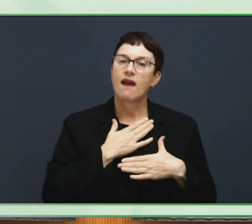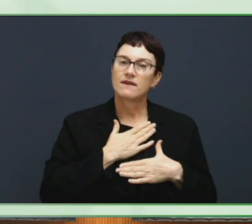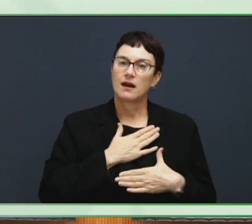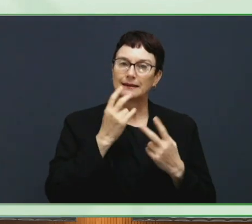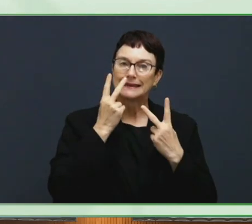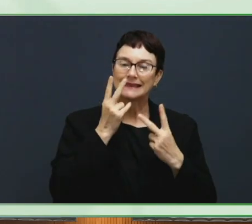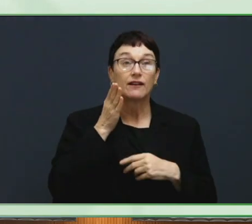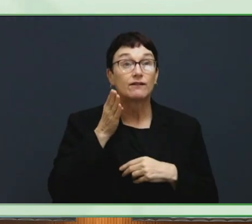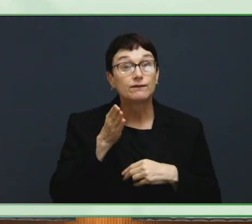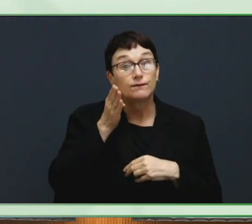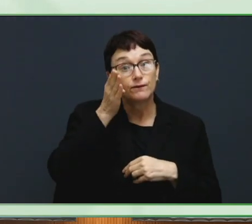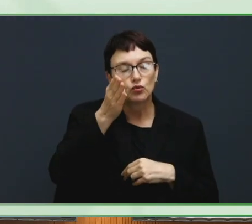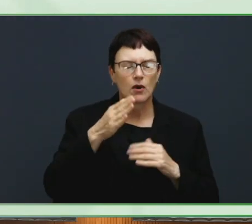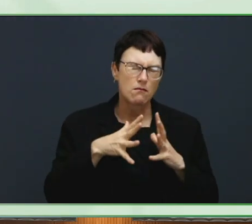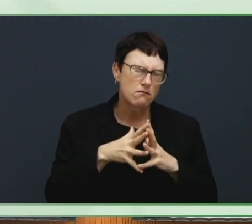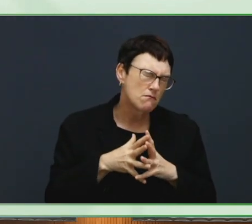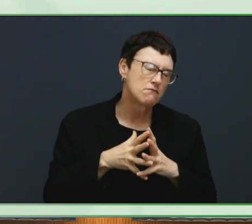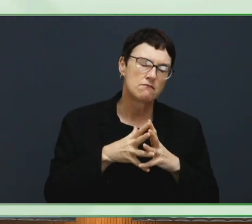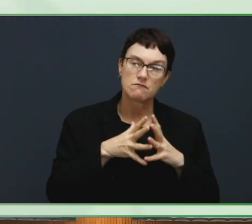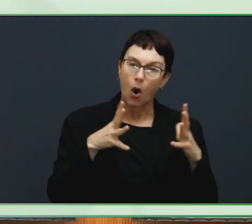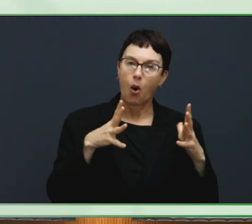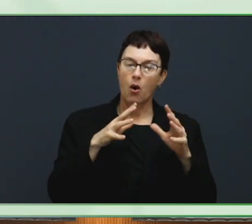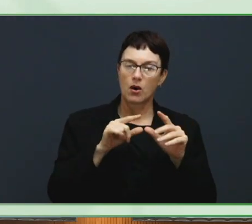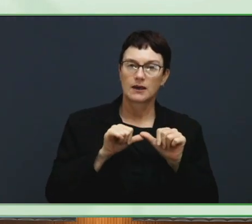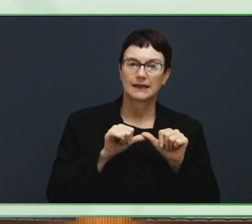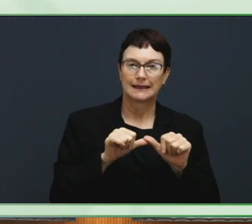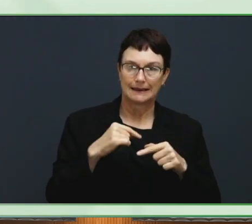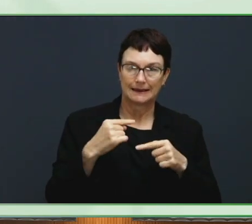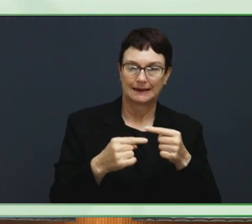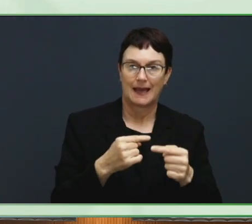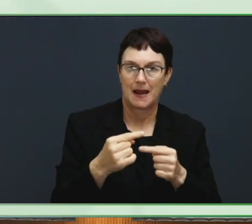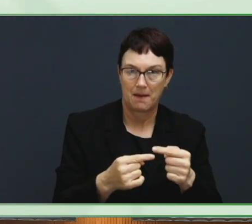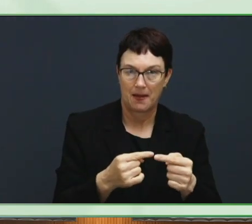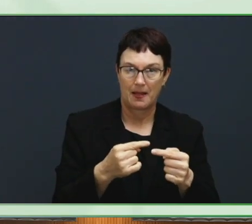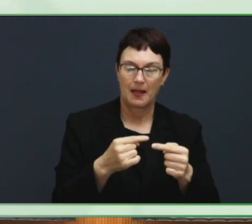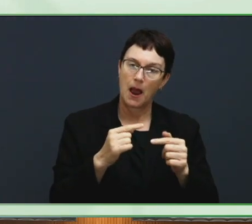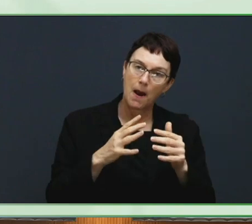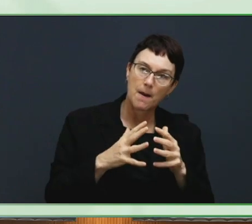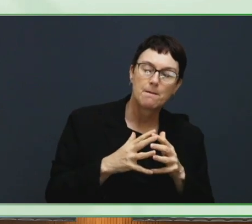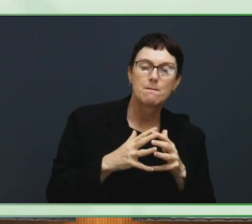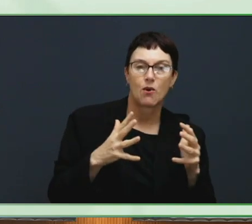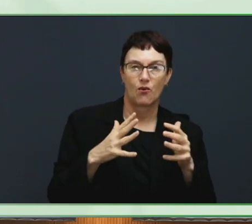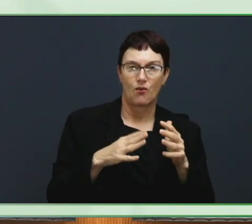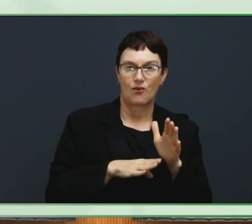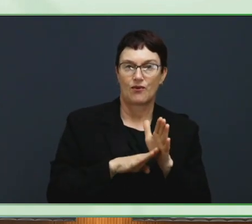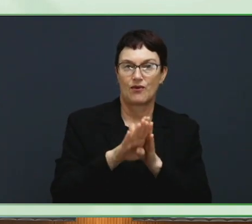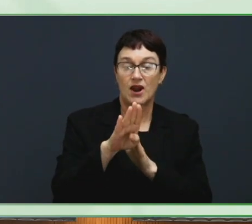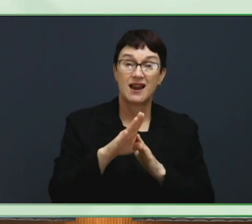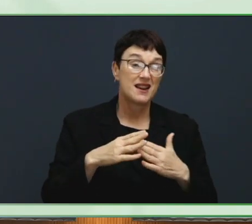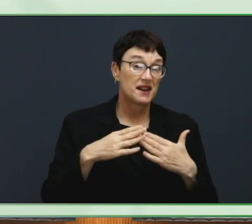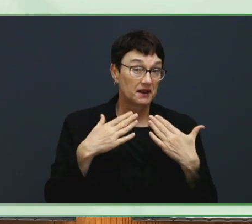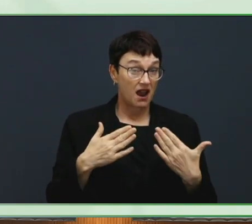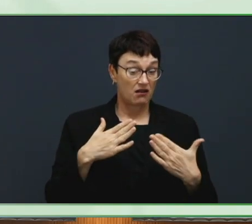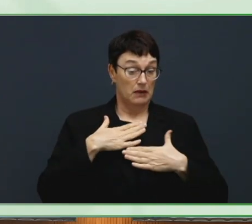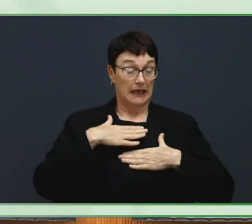Our focus is Turkey, but of course our experience is now international, and we have